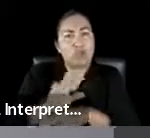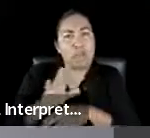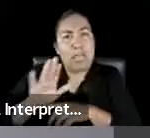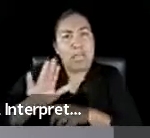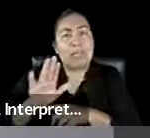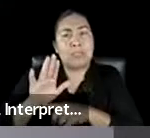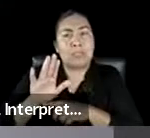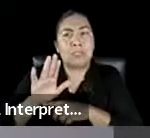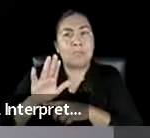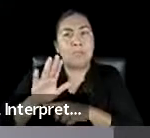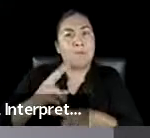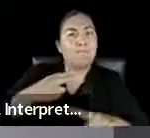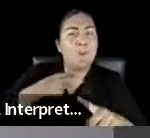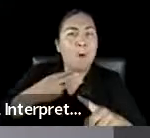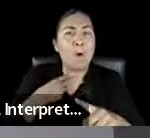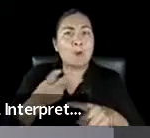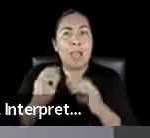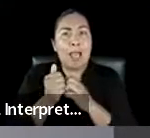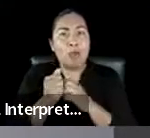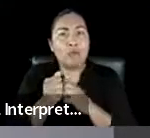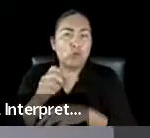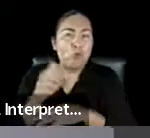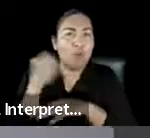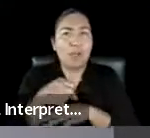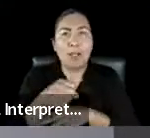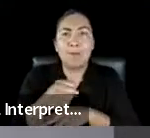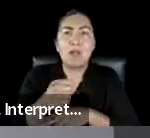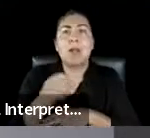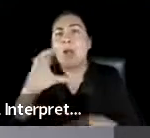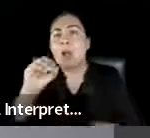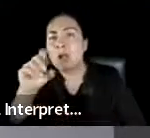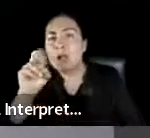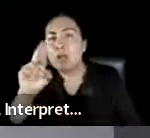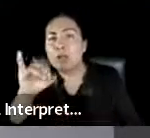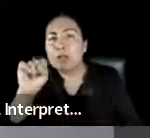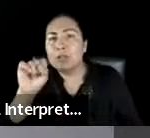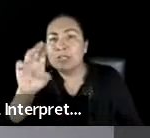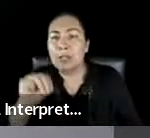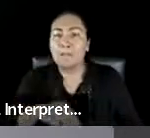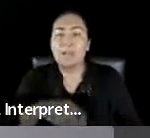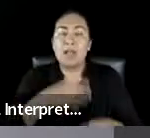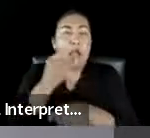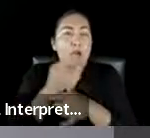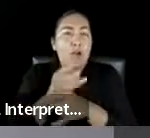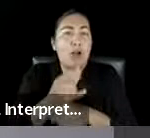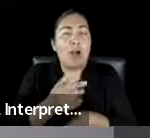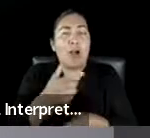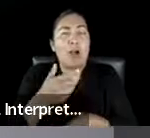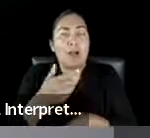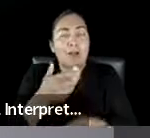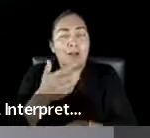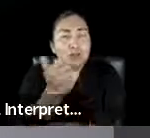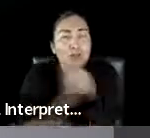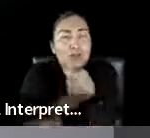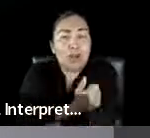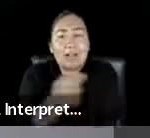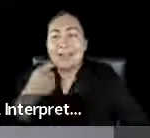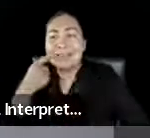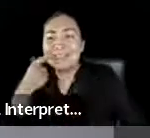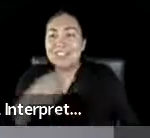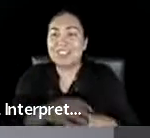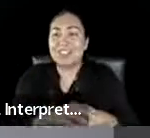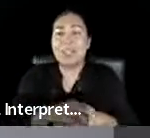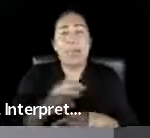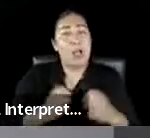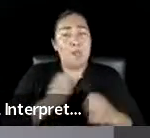overcoming colorism, physical and emotional abuse, alcohol and drug addiction, and a suicide attempt to relate to all different types of people with ease and